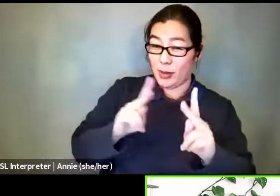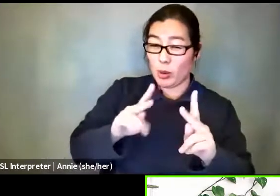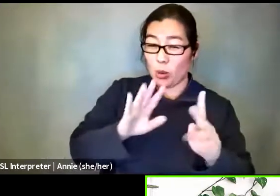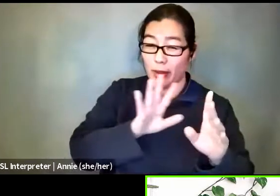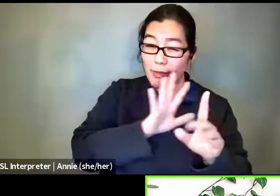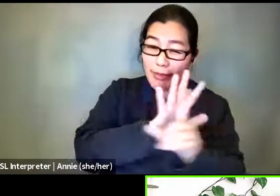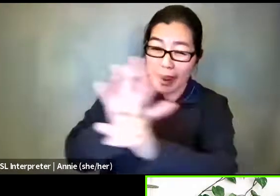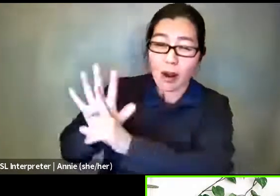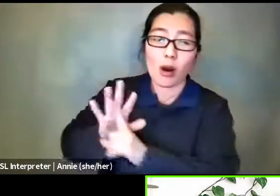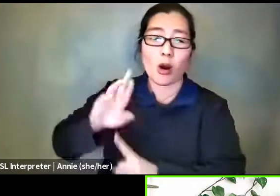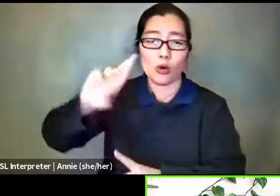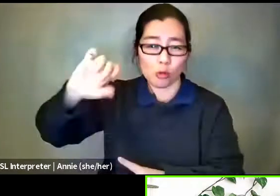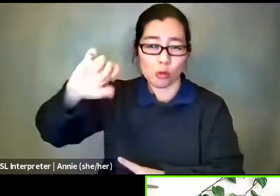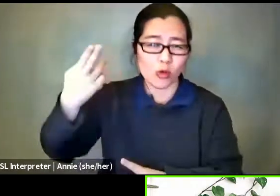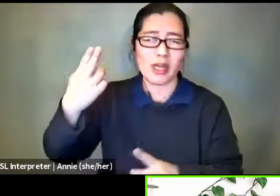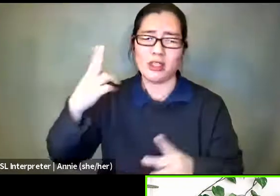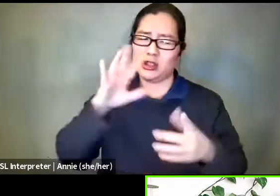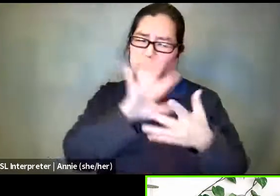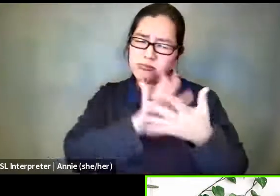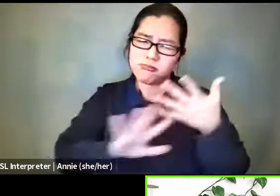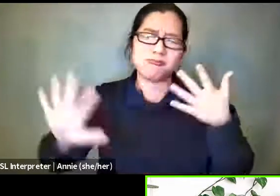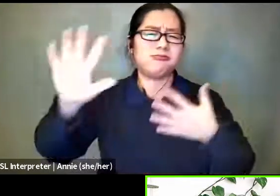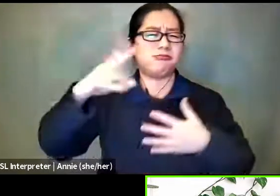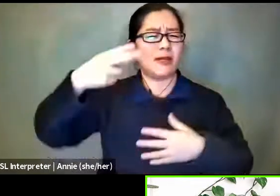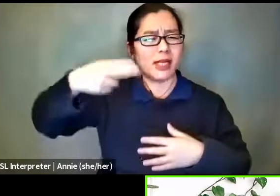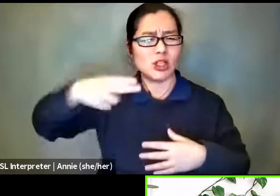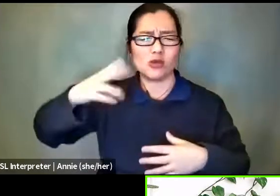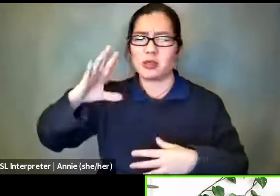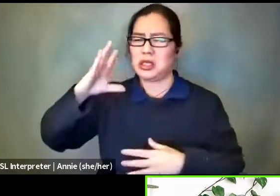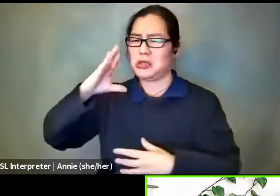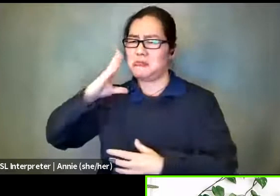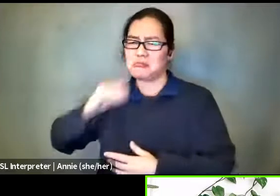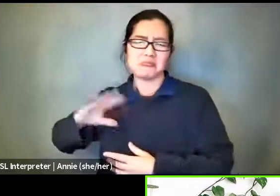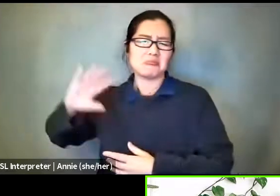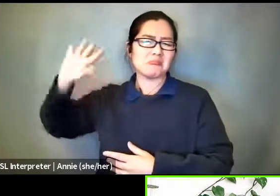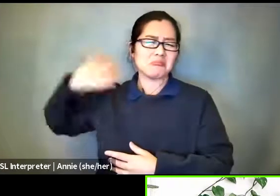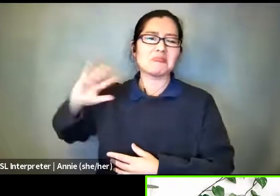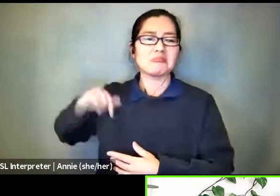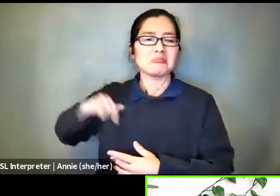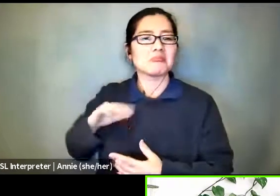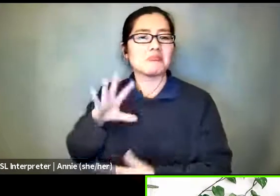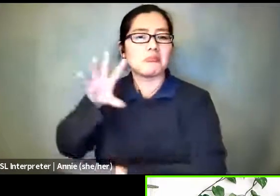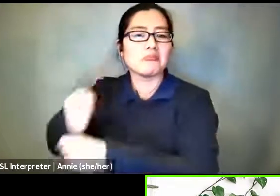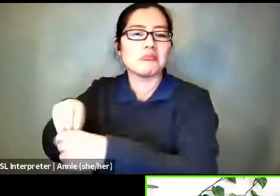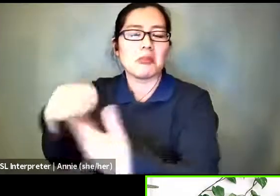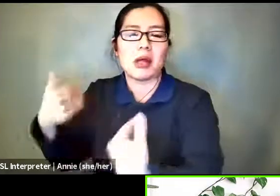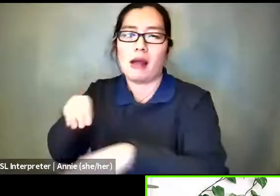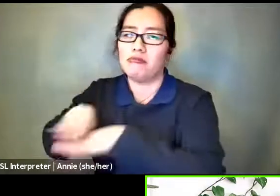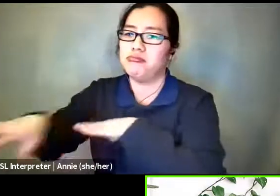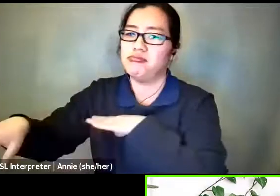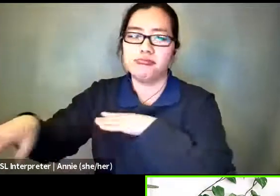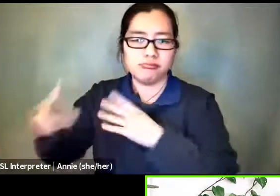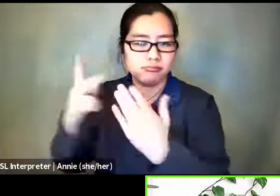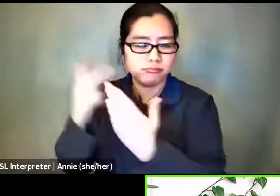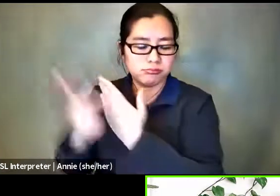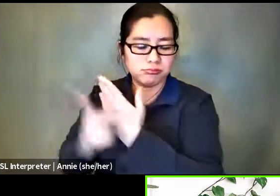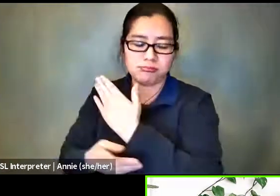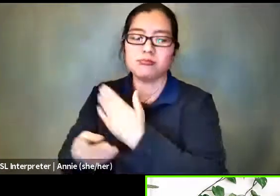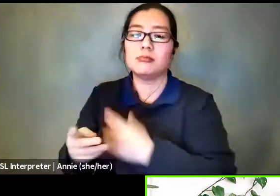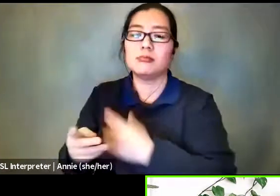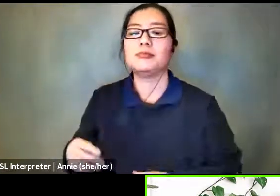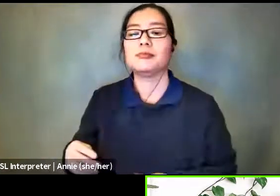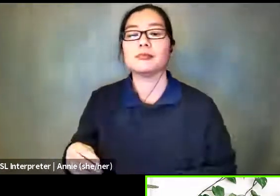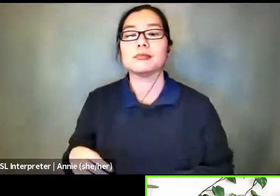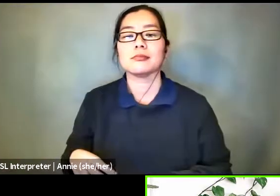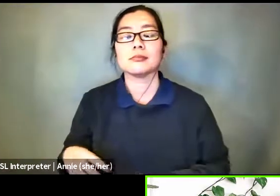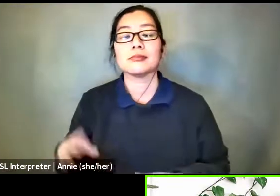the development of these tools and apps as well. That we've seen in our program, there's a lot of creativity. The students love making